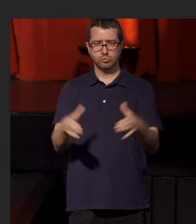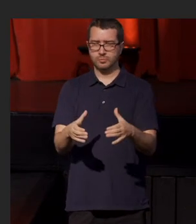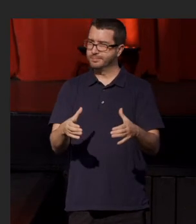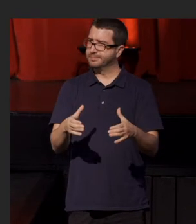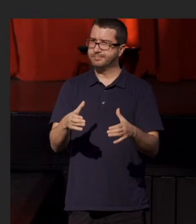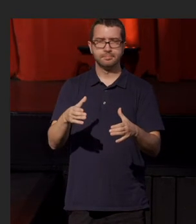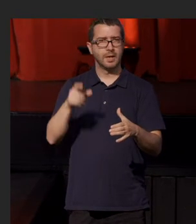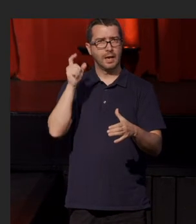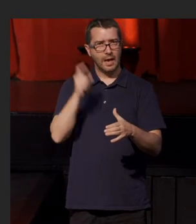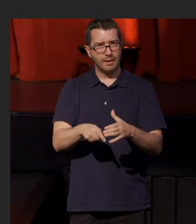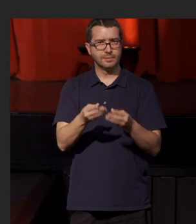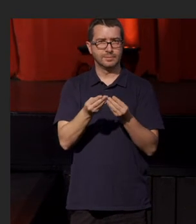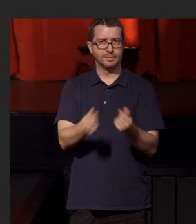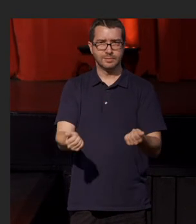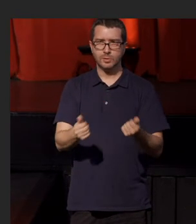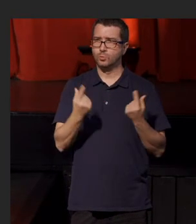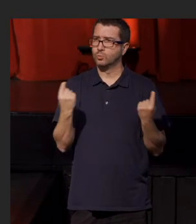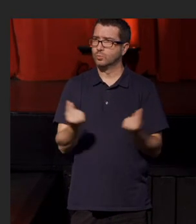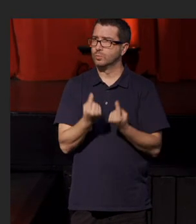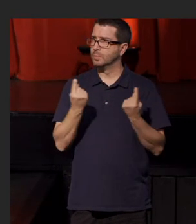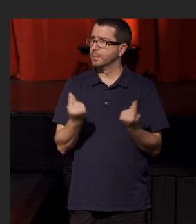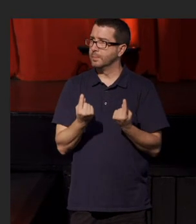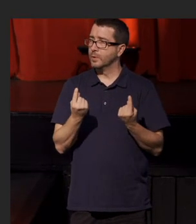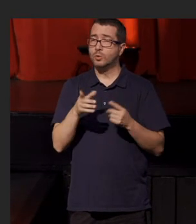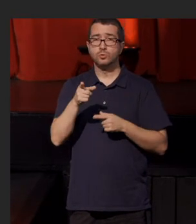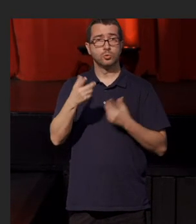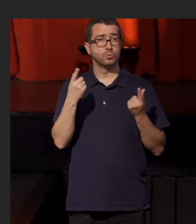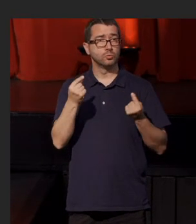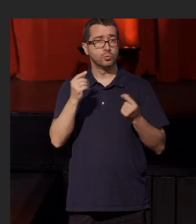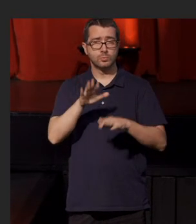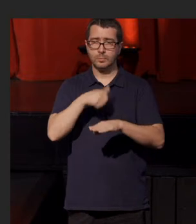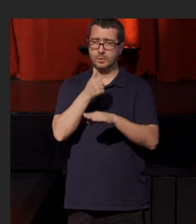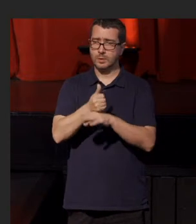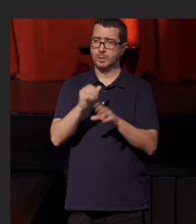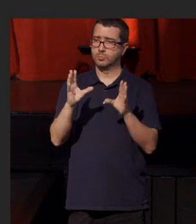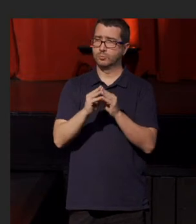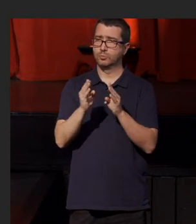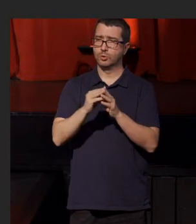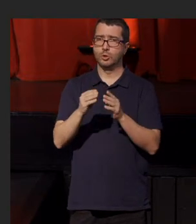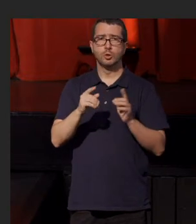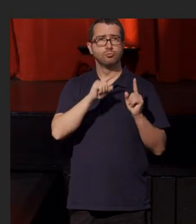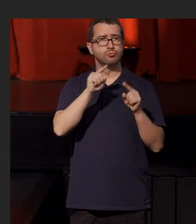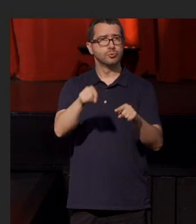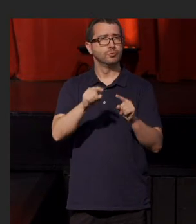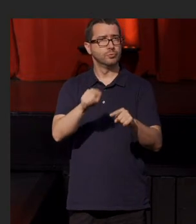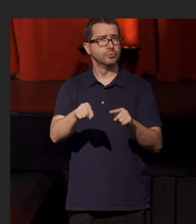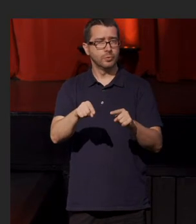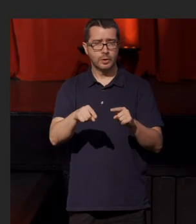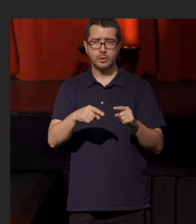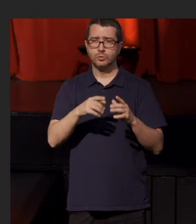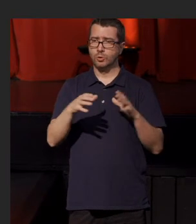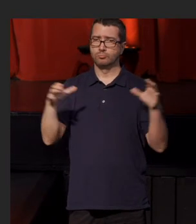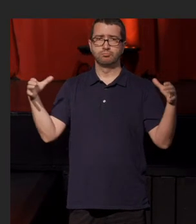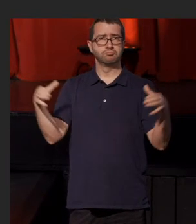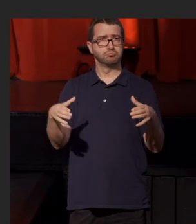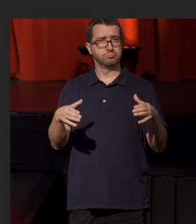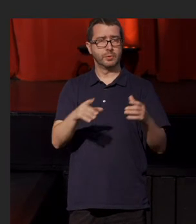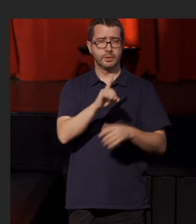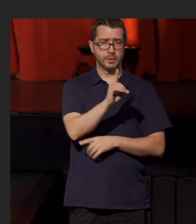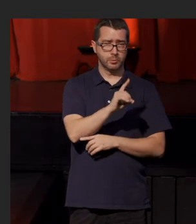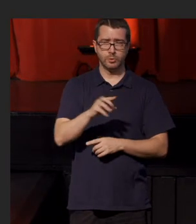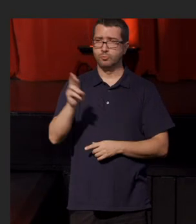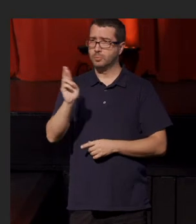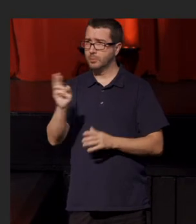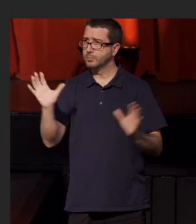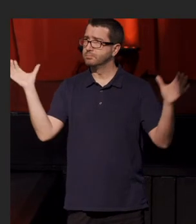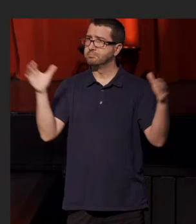And created a retreat in which they asked members of the House to come together in order to ask how they could restore comity, that's with a T, in